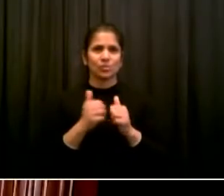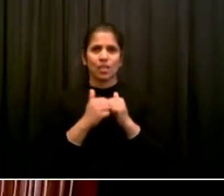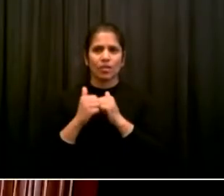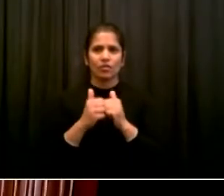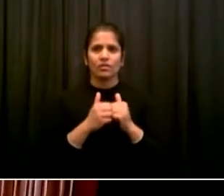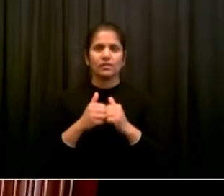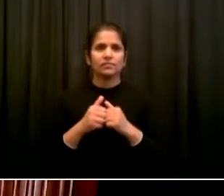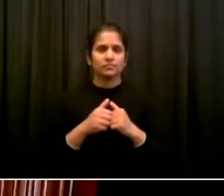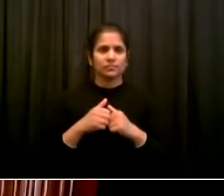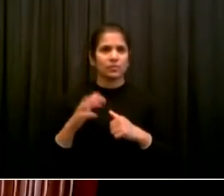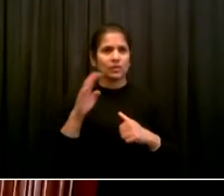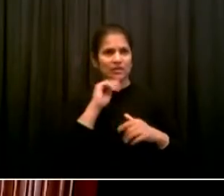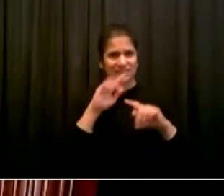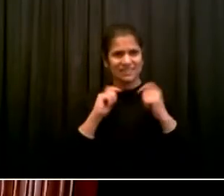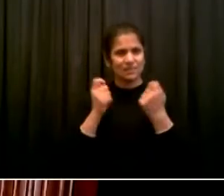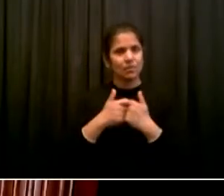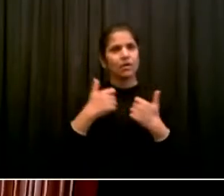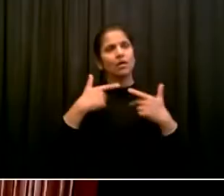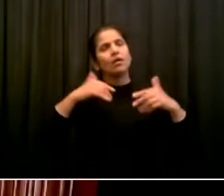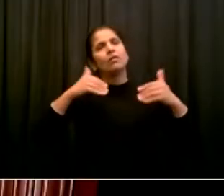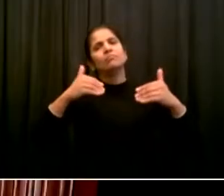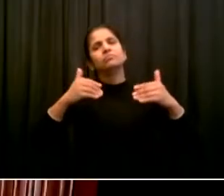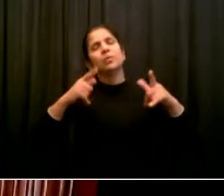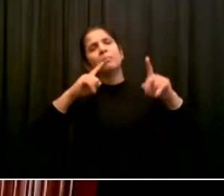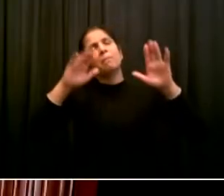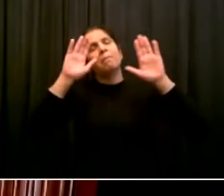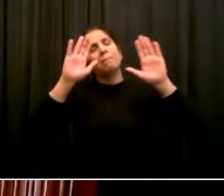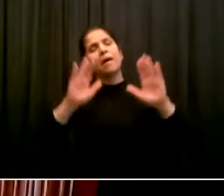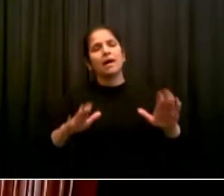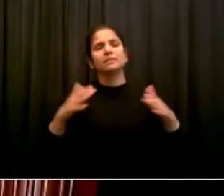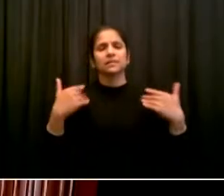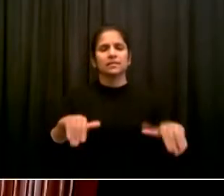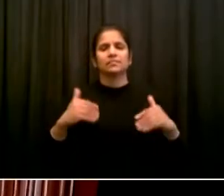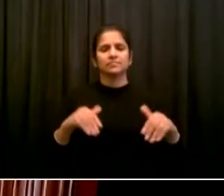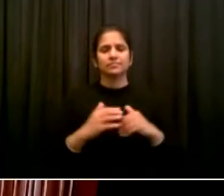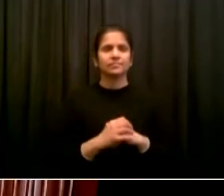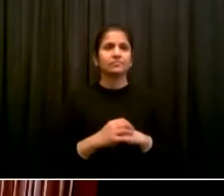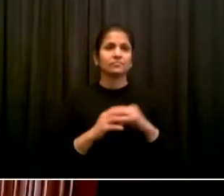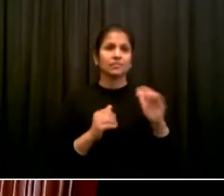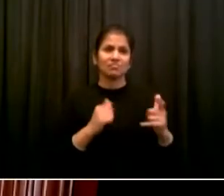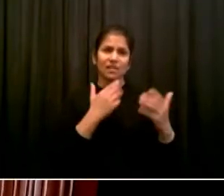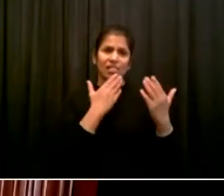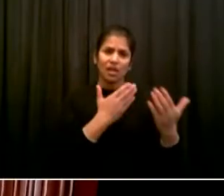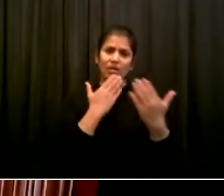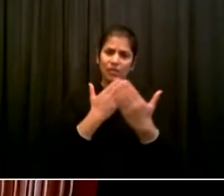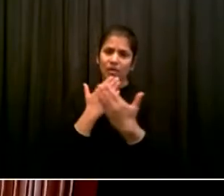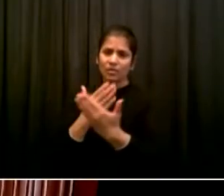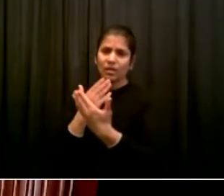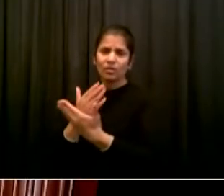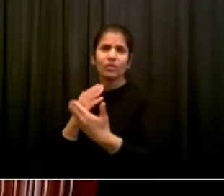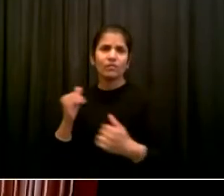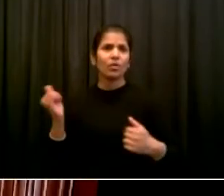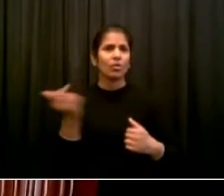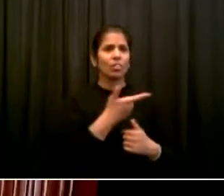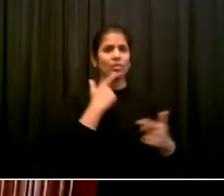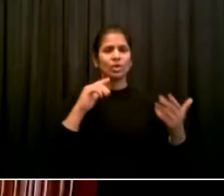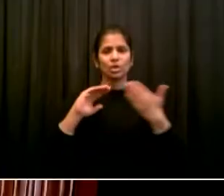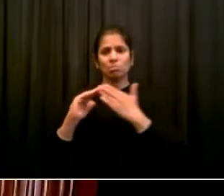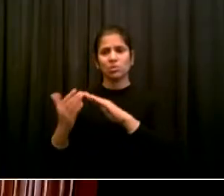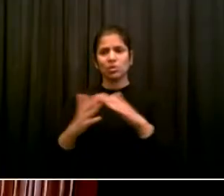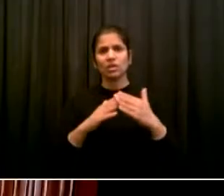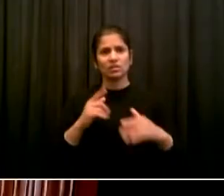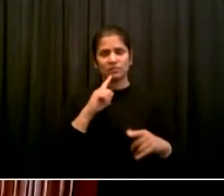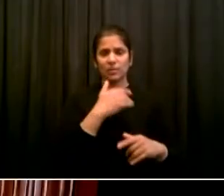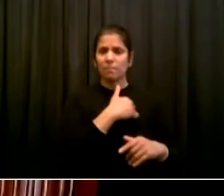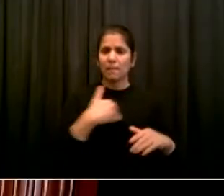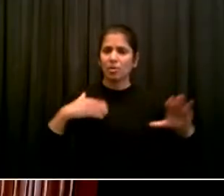joy. And I would also just want to give a special thank you to all the hundreds of community members who we have spent these months working with. All of you